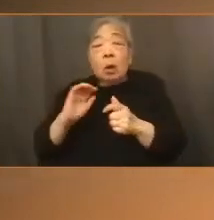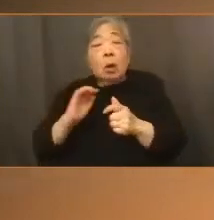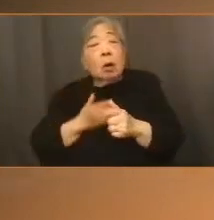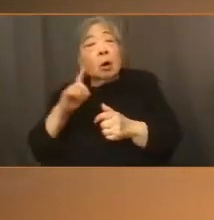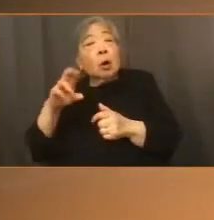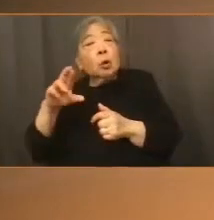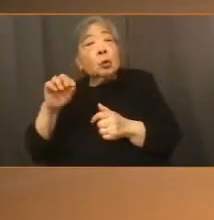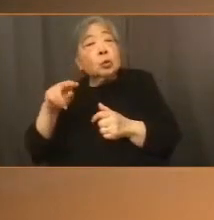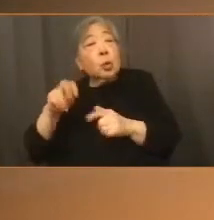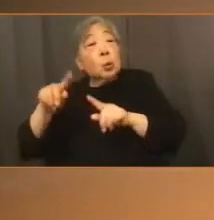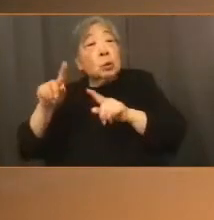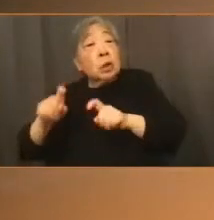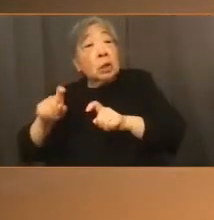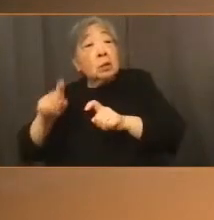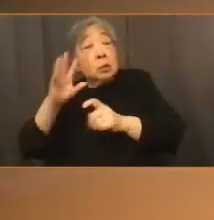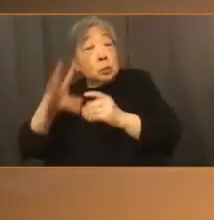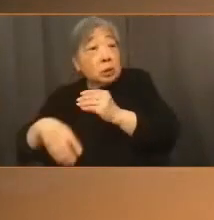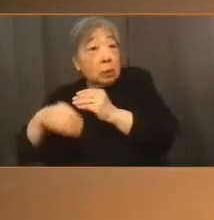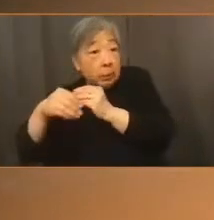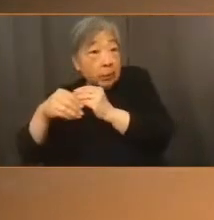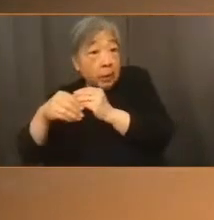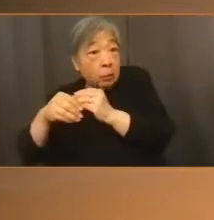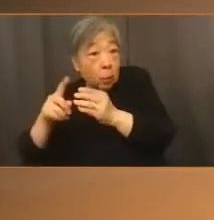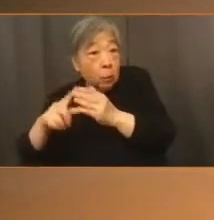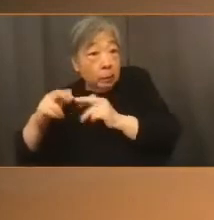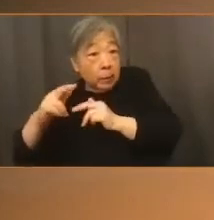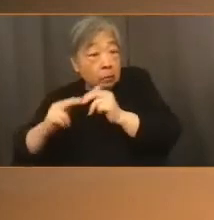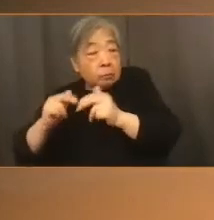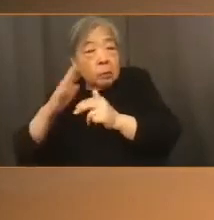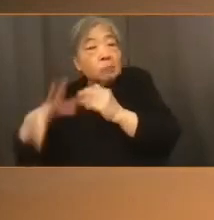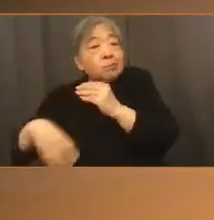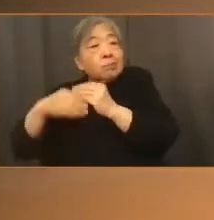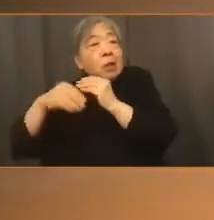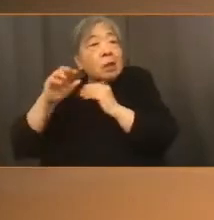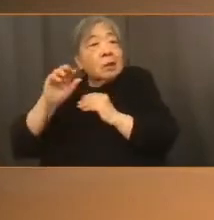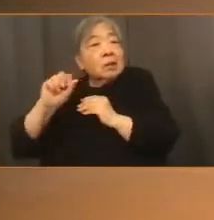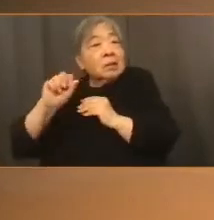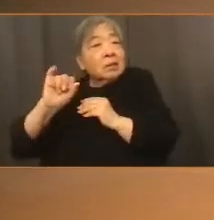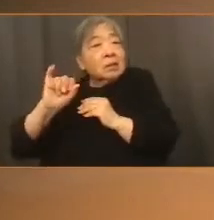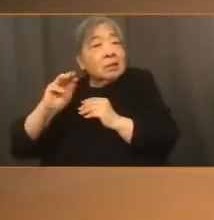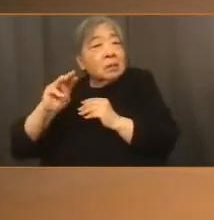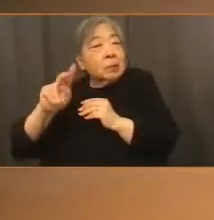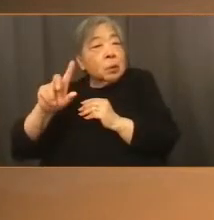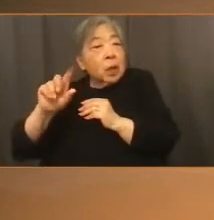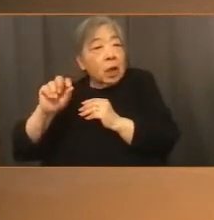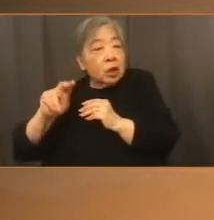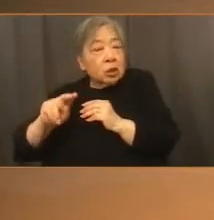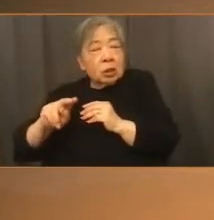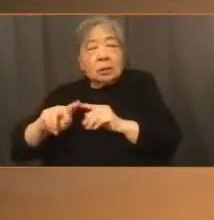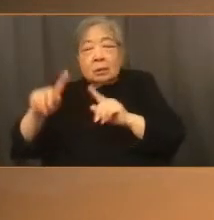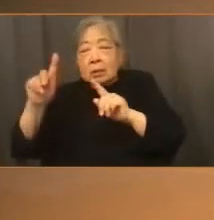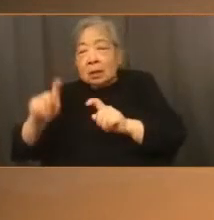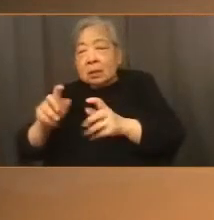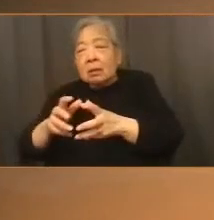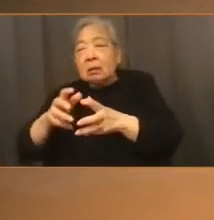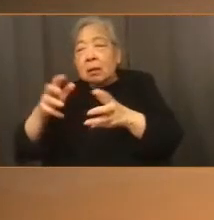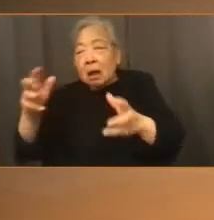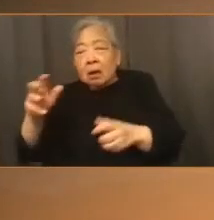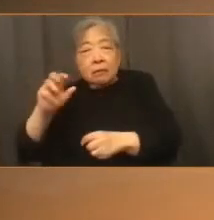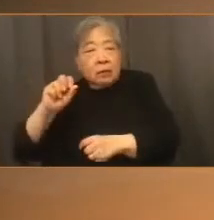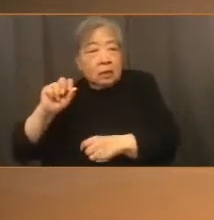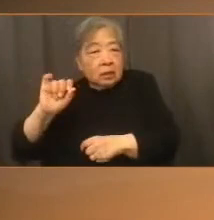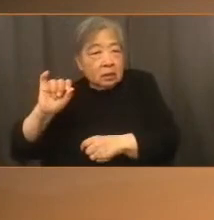that we're building, with simulations. A lot of simulations to cover all the